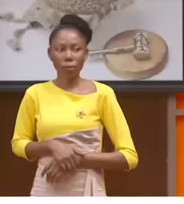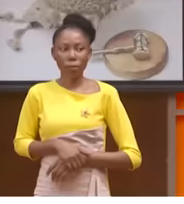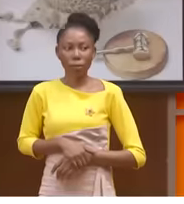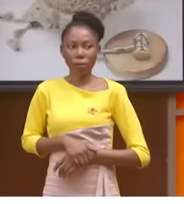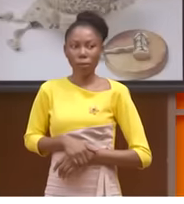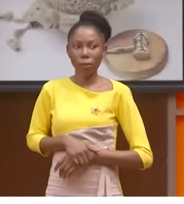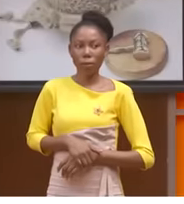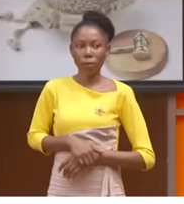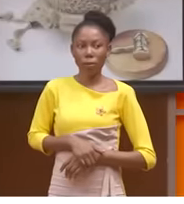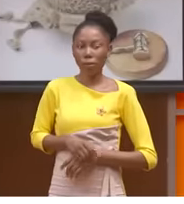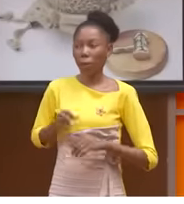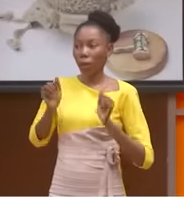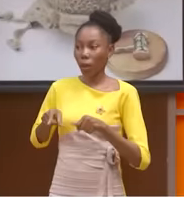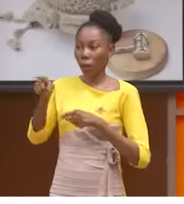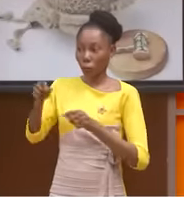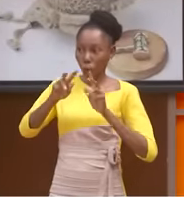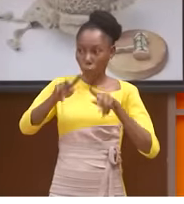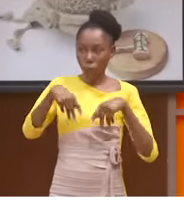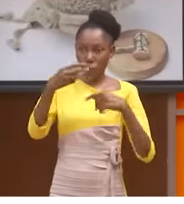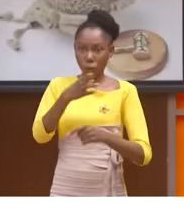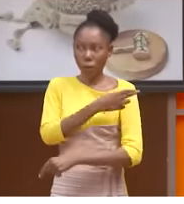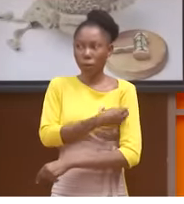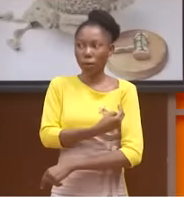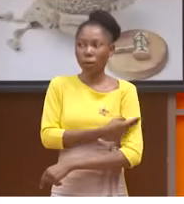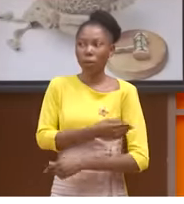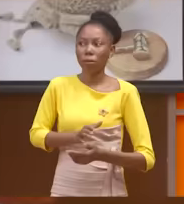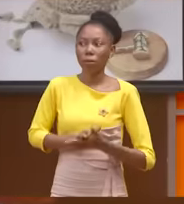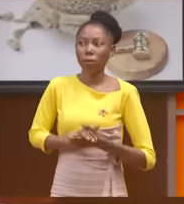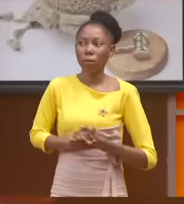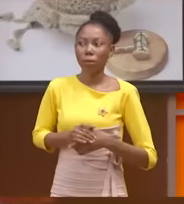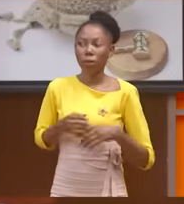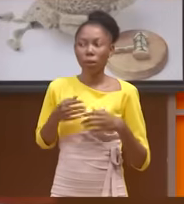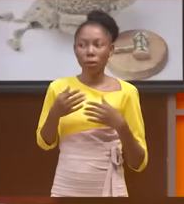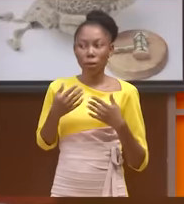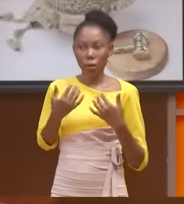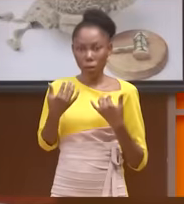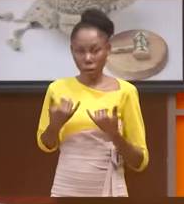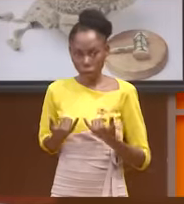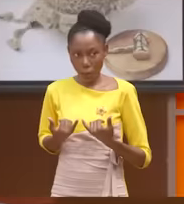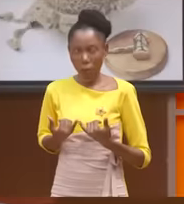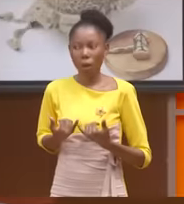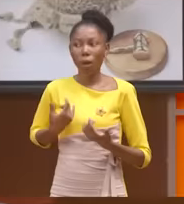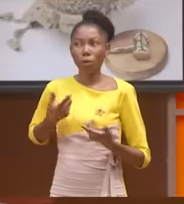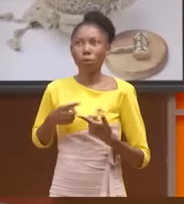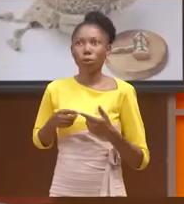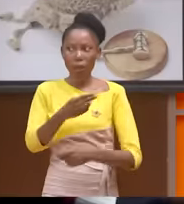Can you provide hospital for them over there that they can be using? Right now, ordinarily, that's what I intended doing.